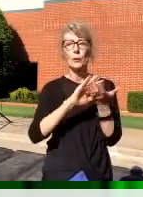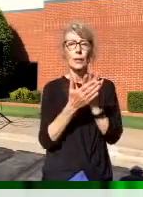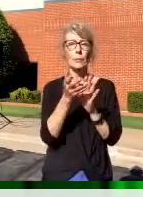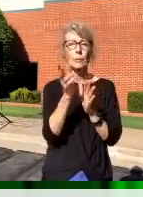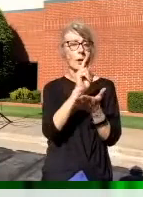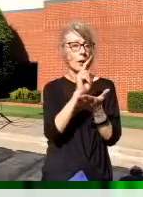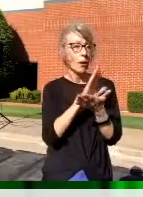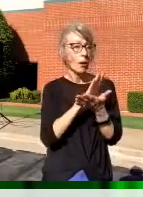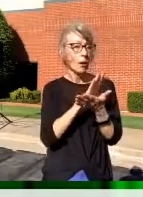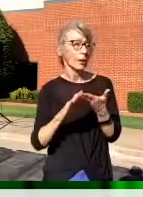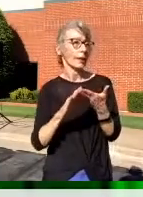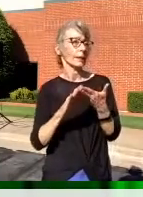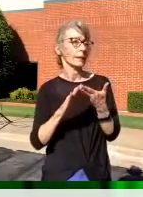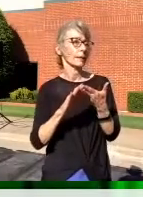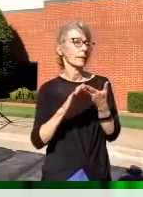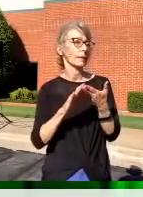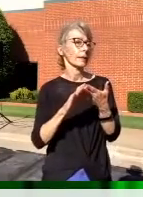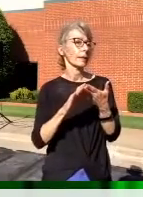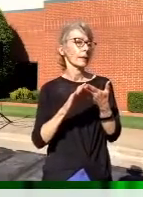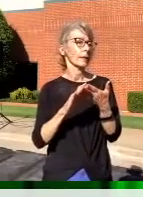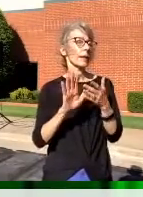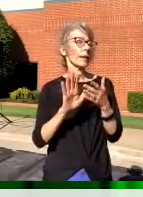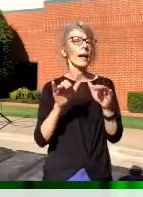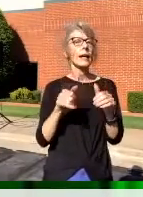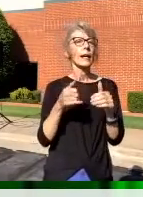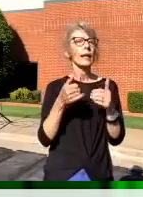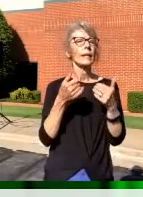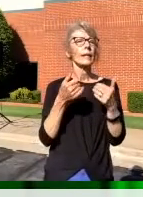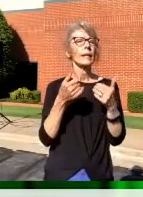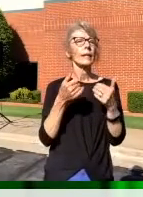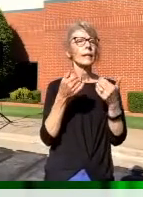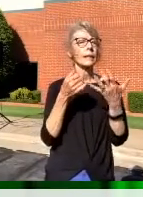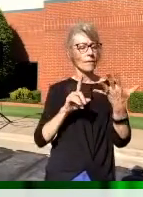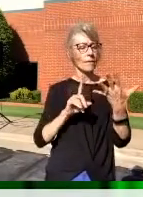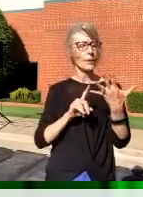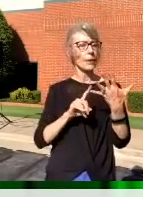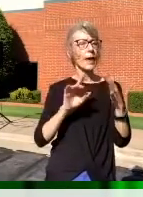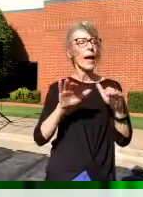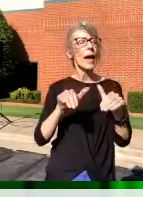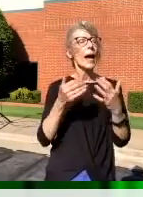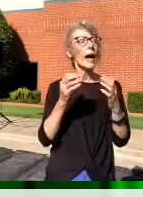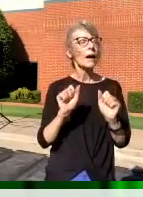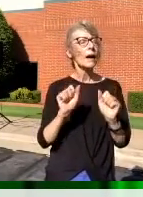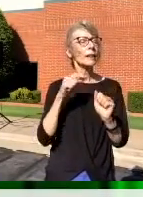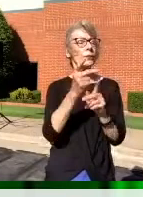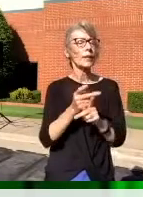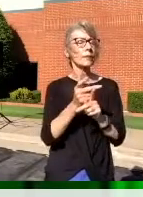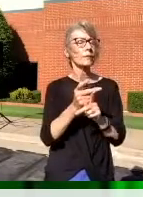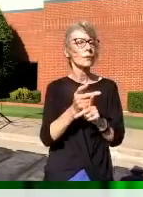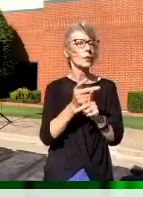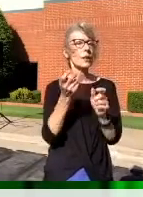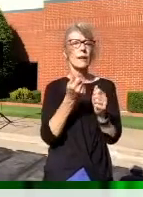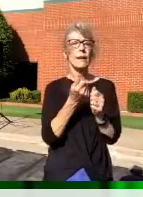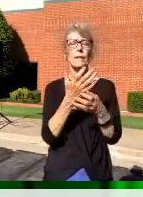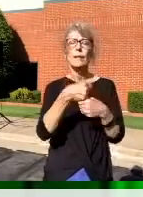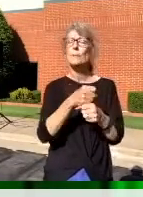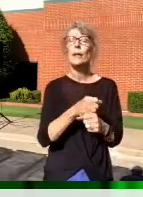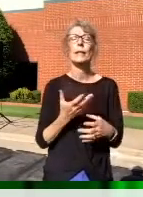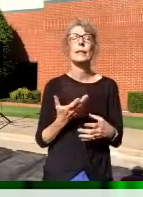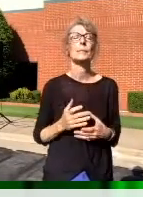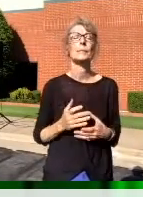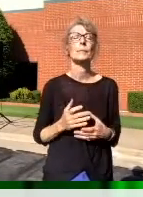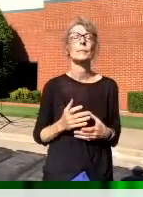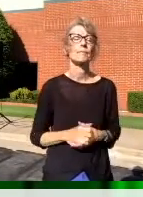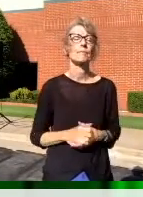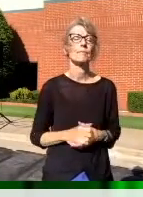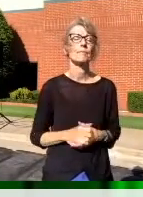how can you care for creation? Those are the 5 pillars of the temple. And let me say this. That was the mission